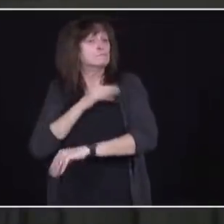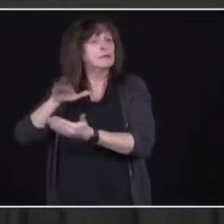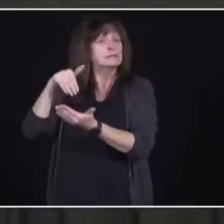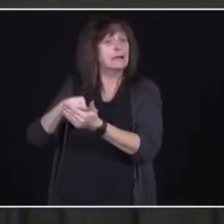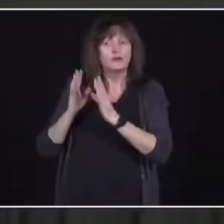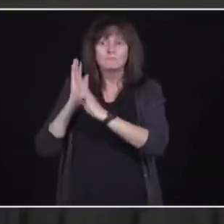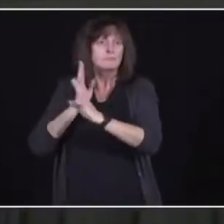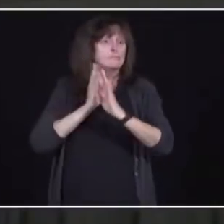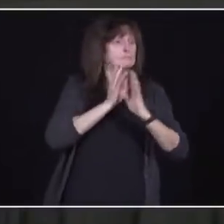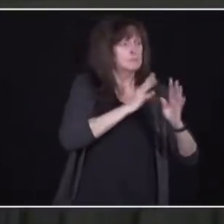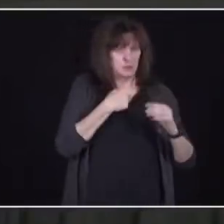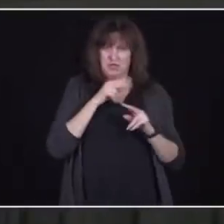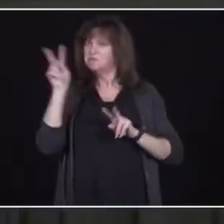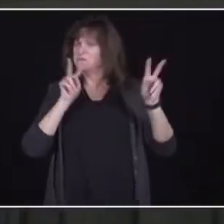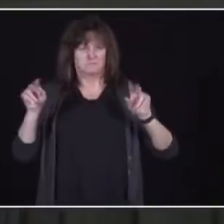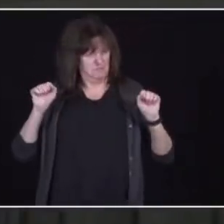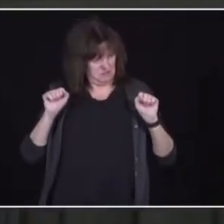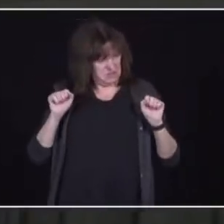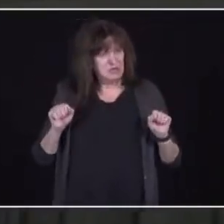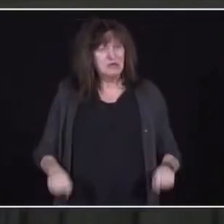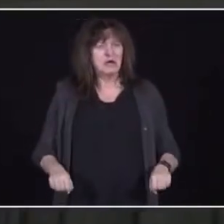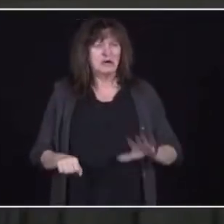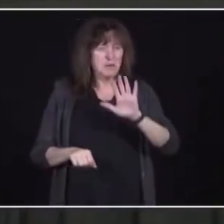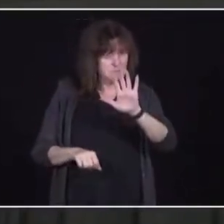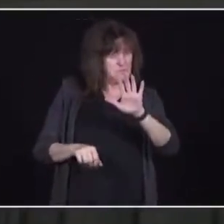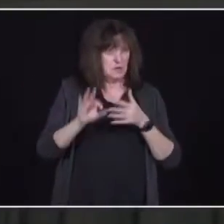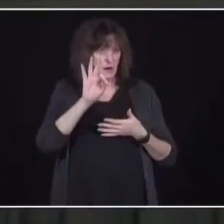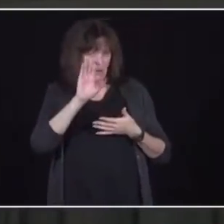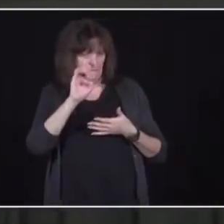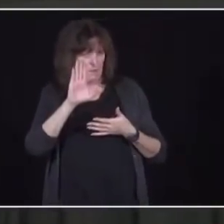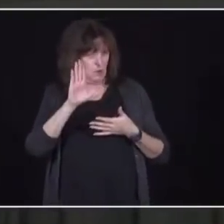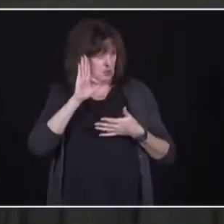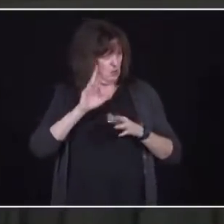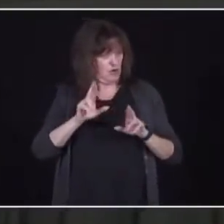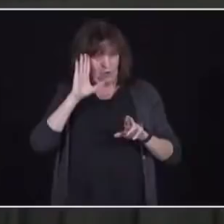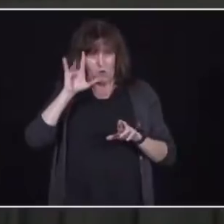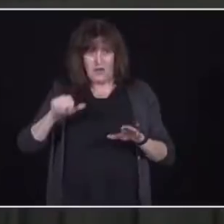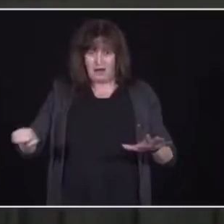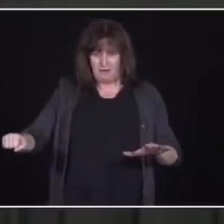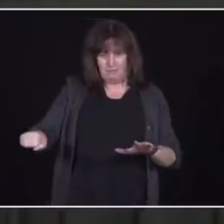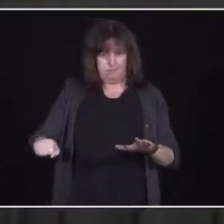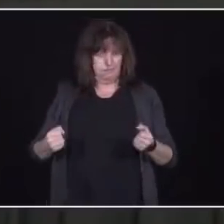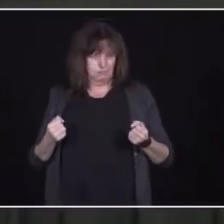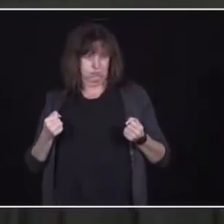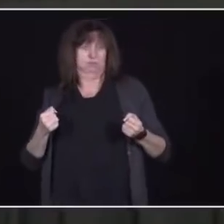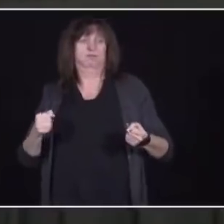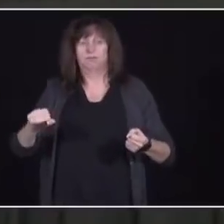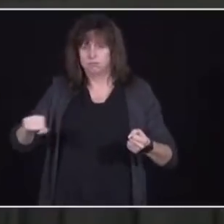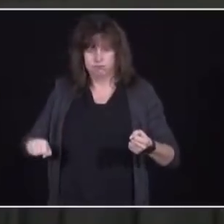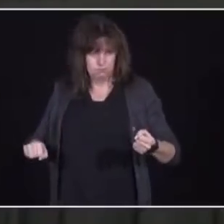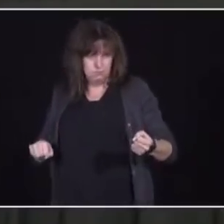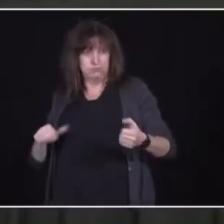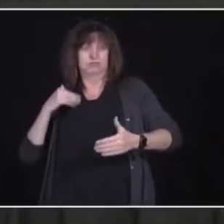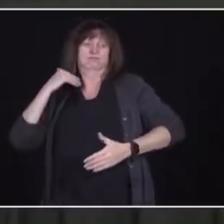And what we want to do is be ready sometime in February to turn that machine on full speed. And that way, if we do get a surprise allocation